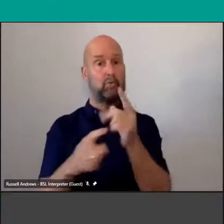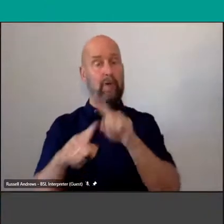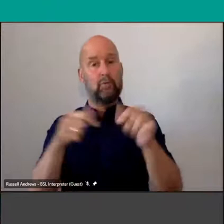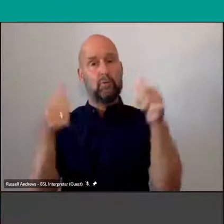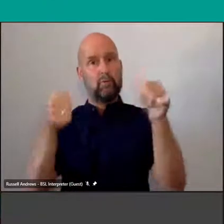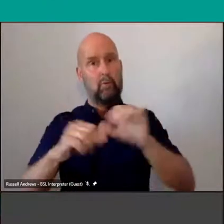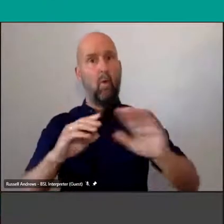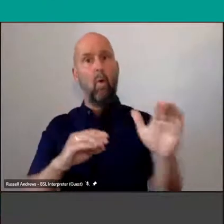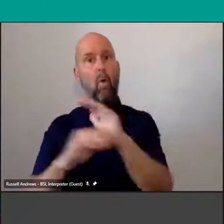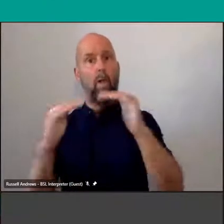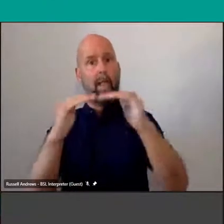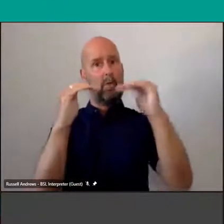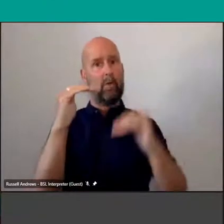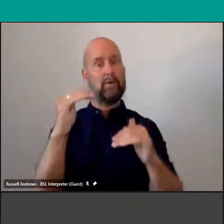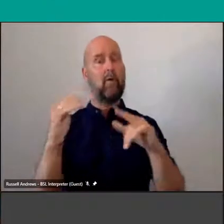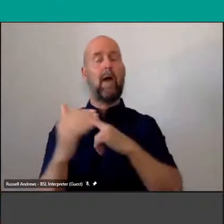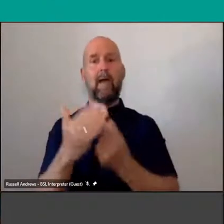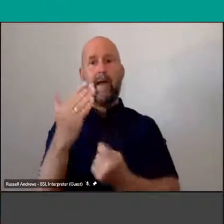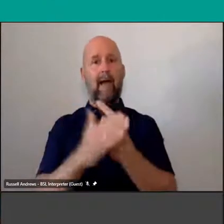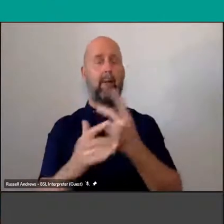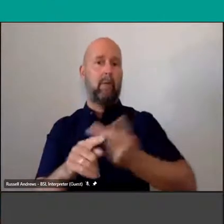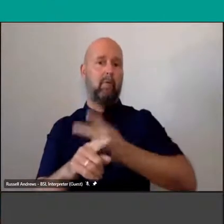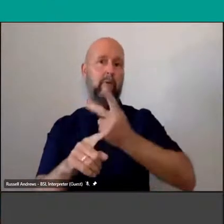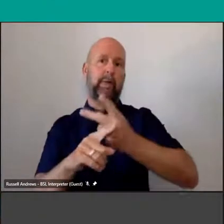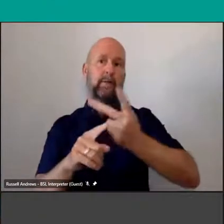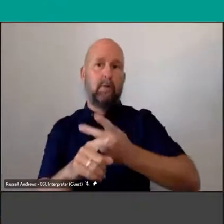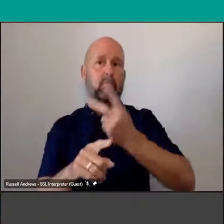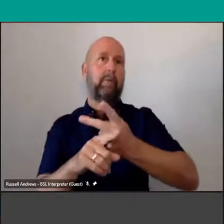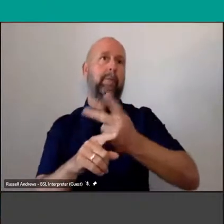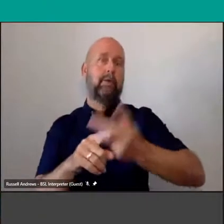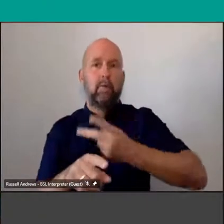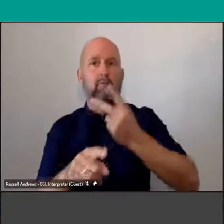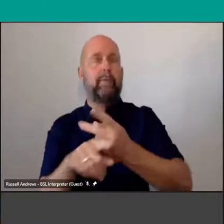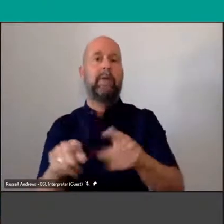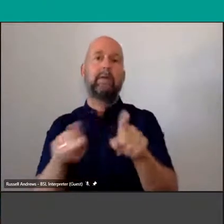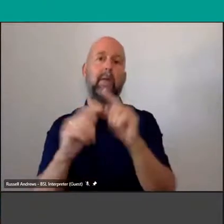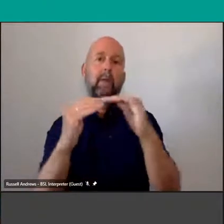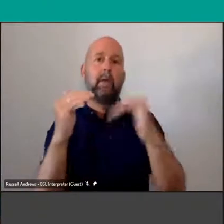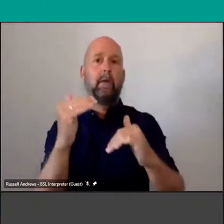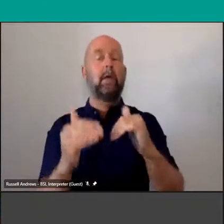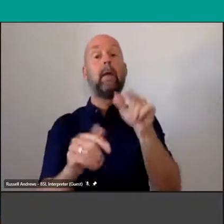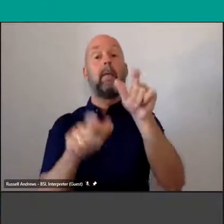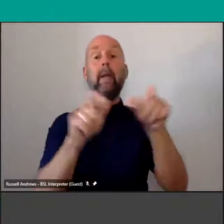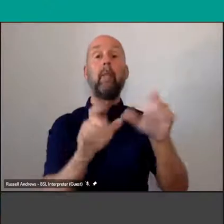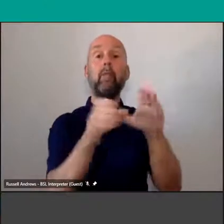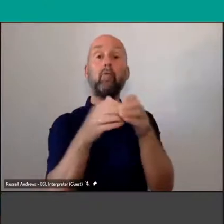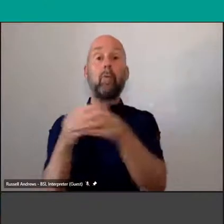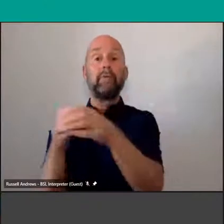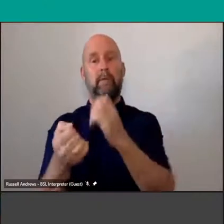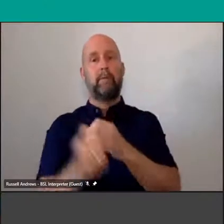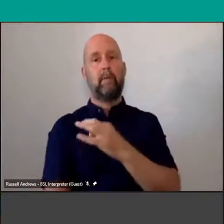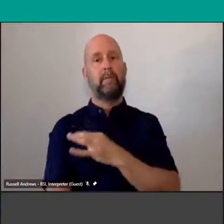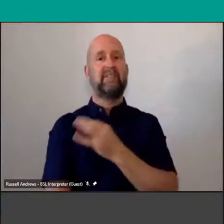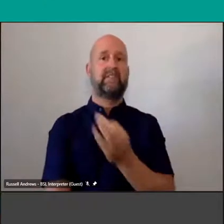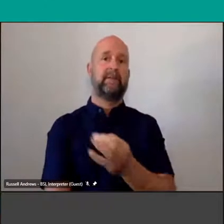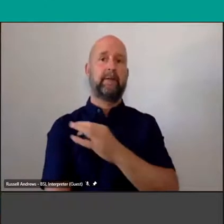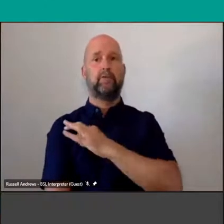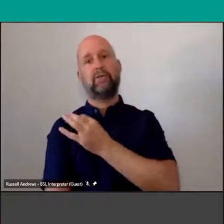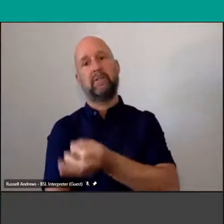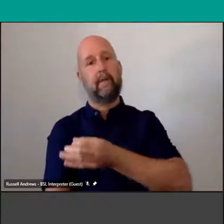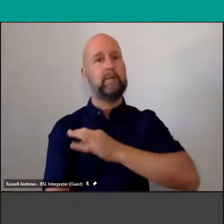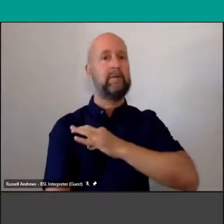that produce cycles of inequality which systematically disadvantage particular groups. And our aim has been to